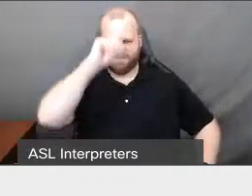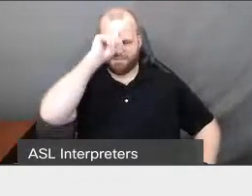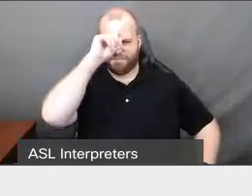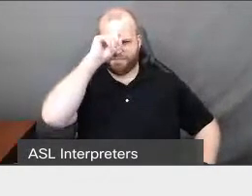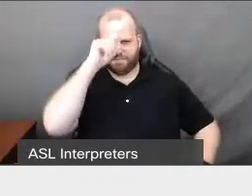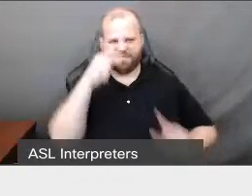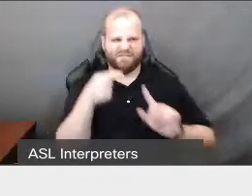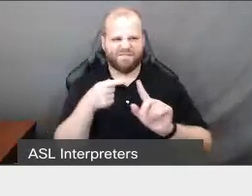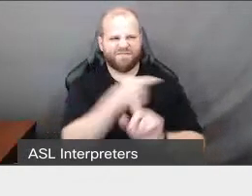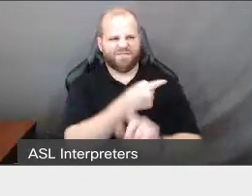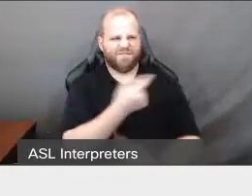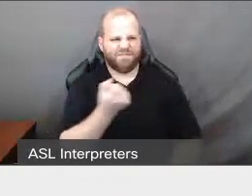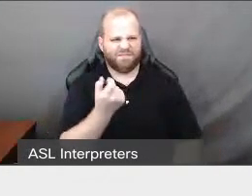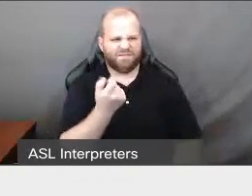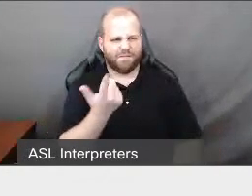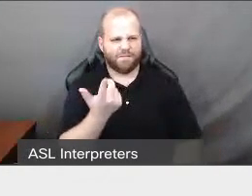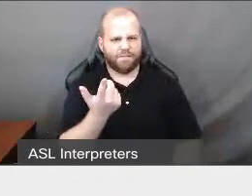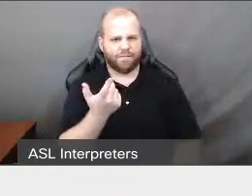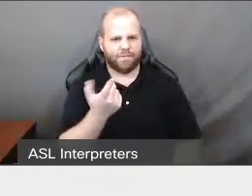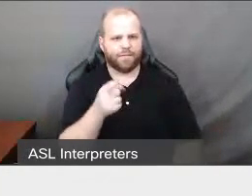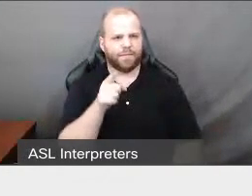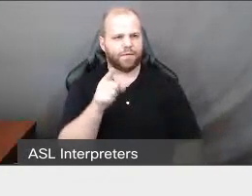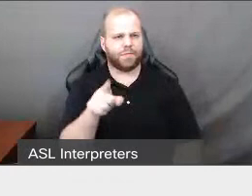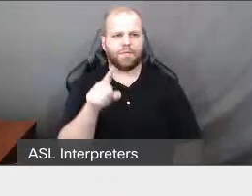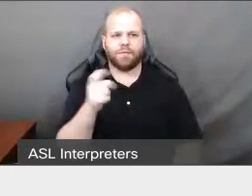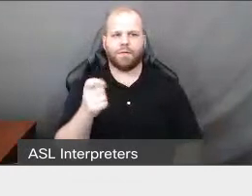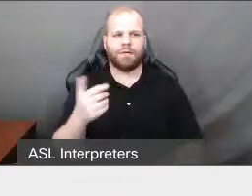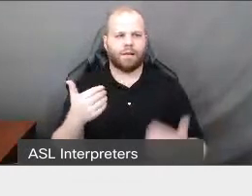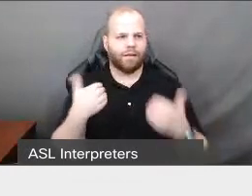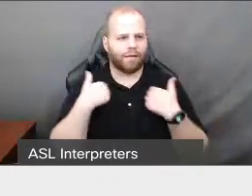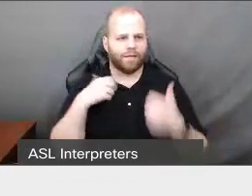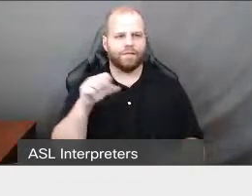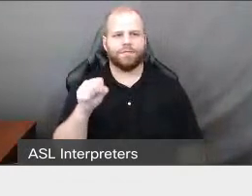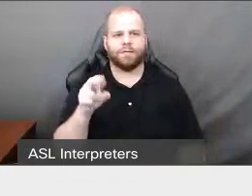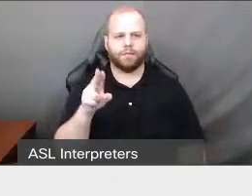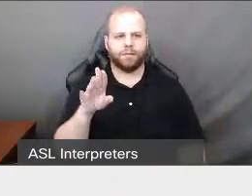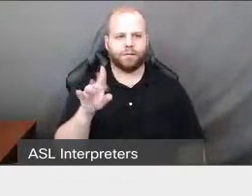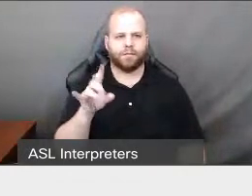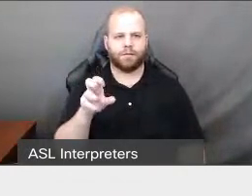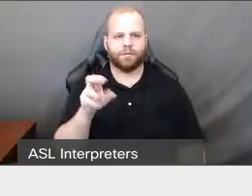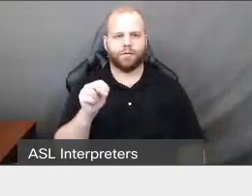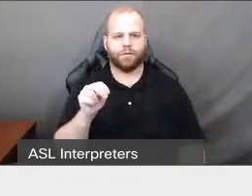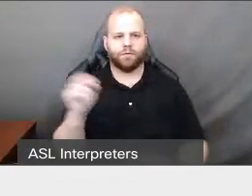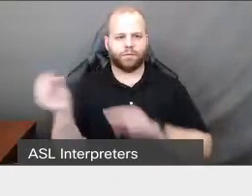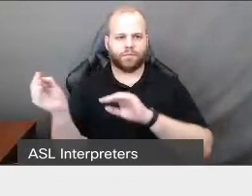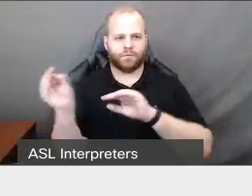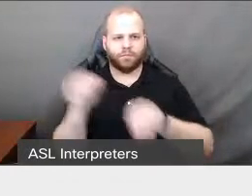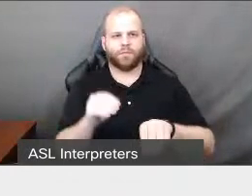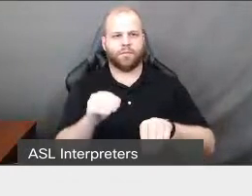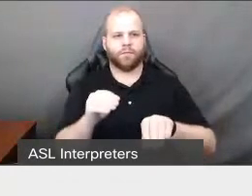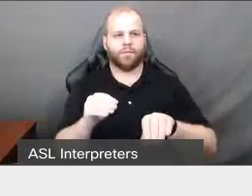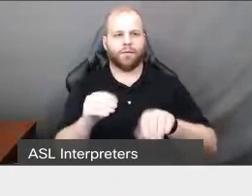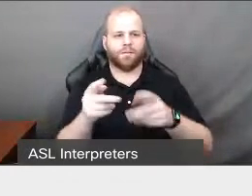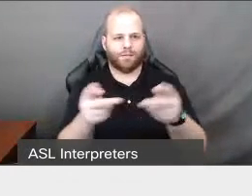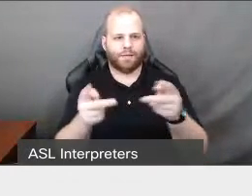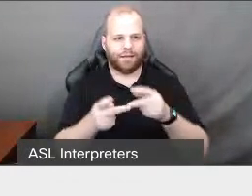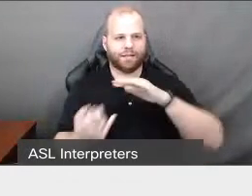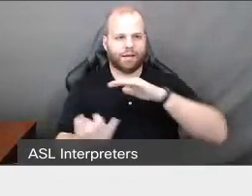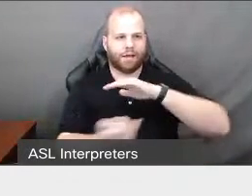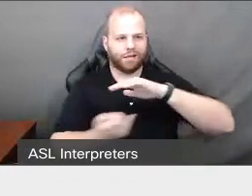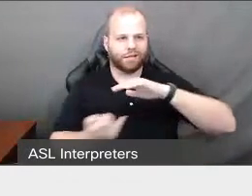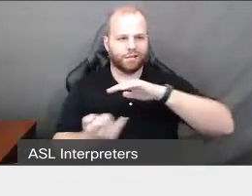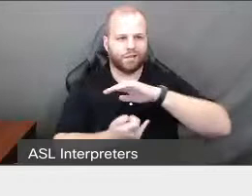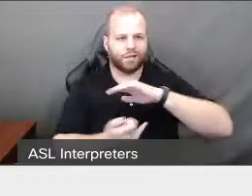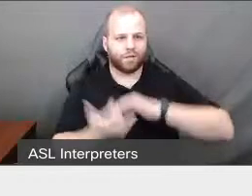that you can't put a subdivision in an isolated place just because